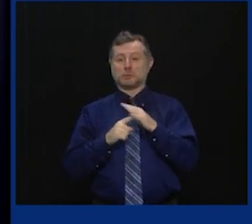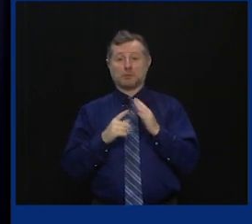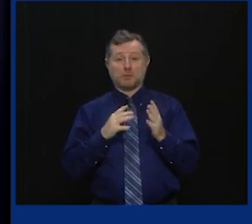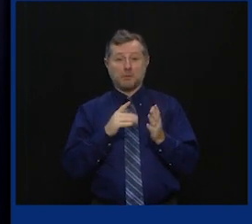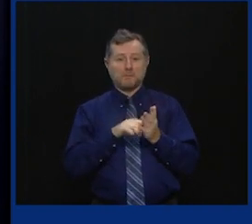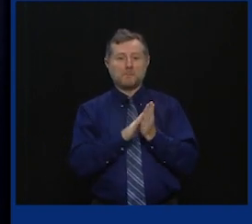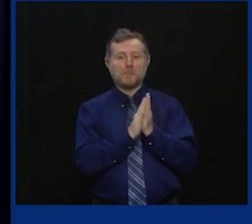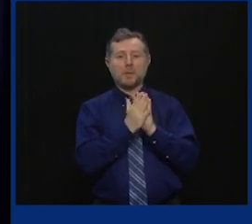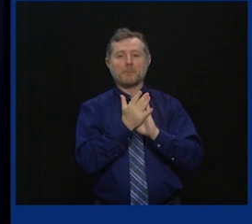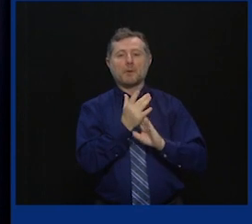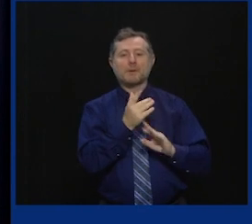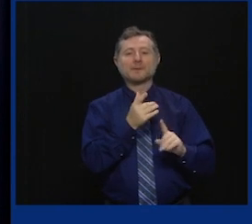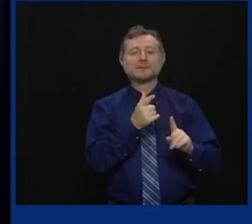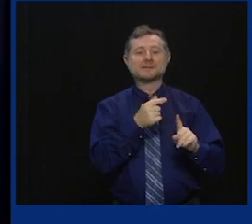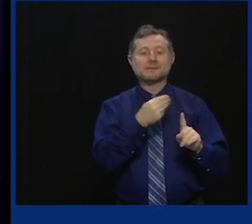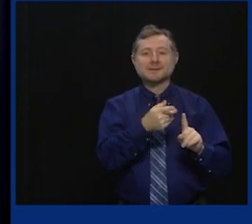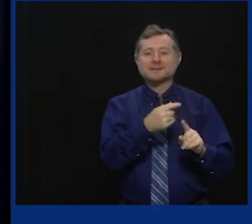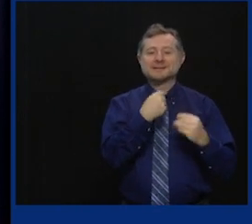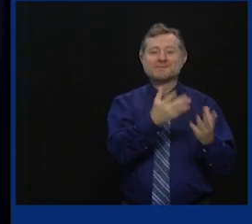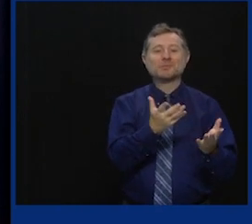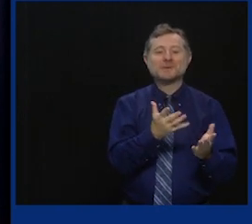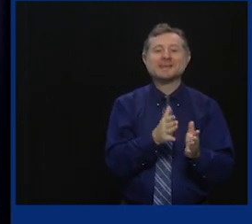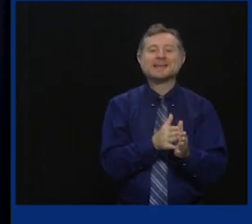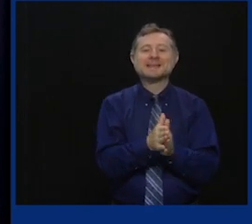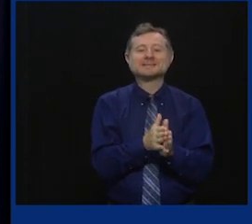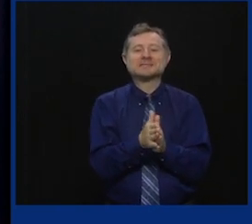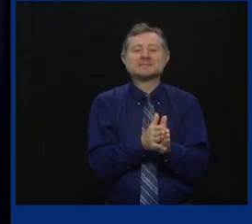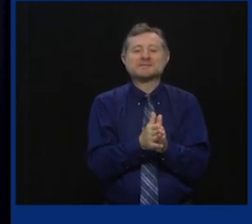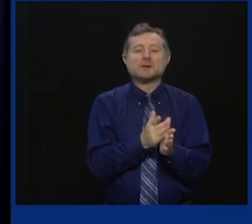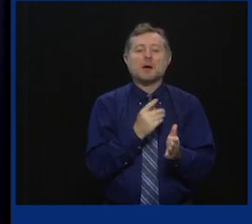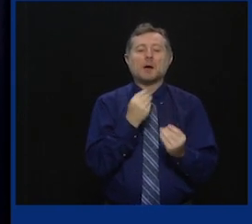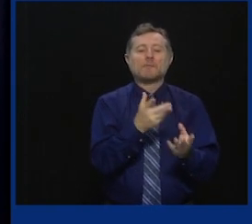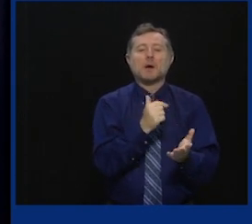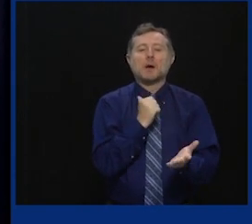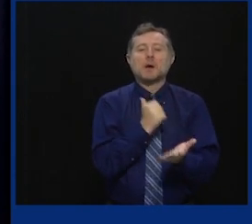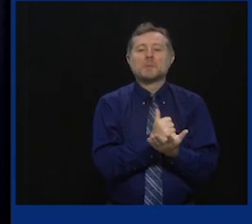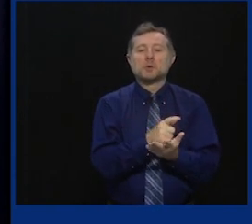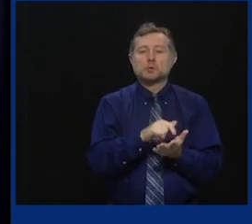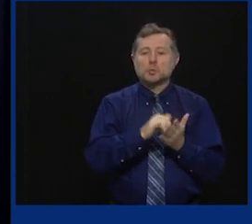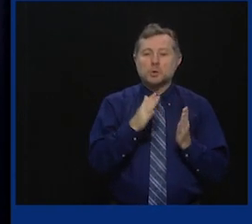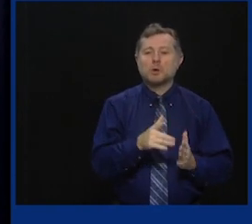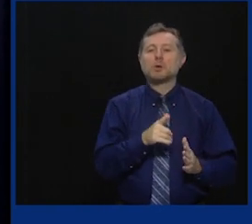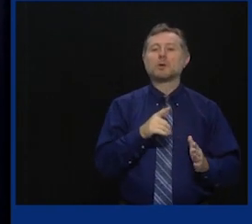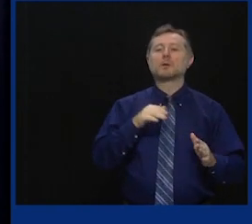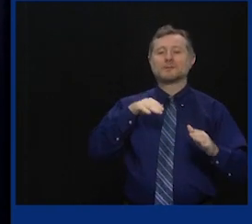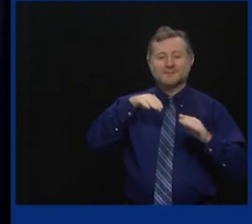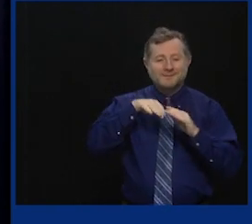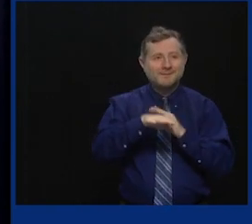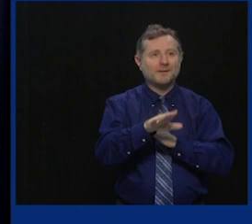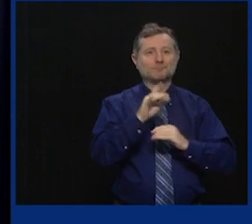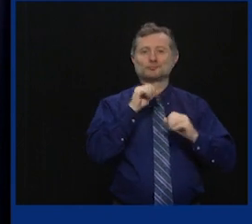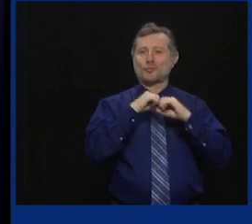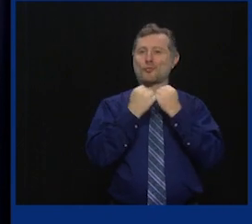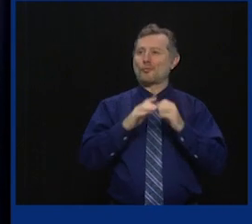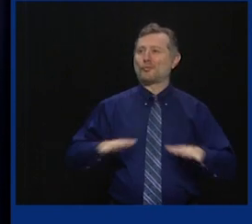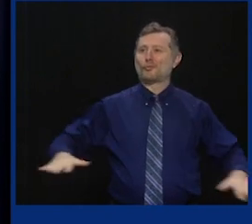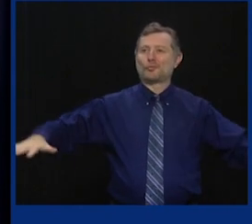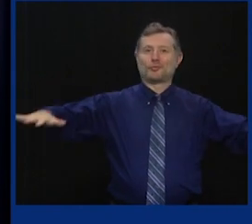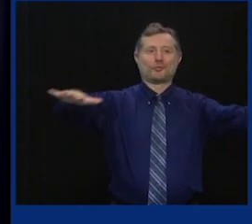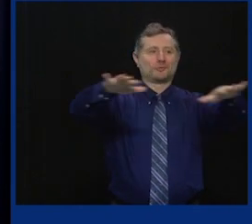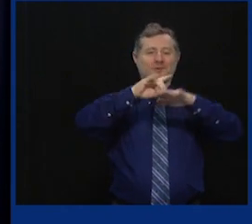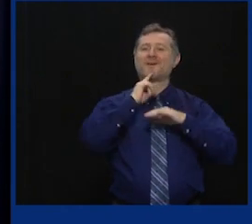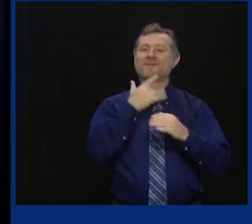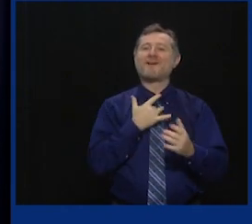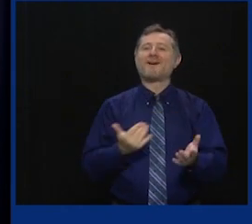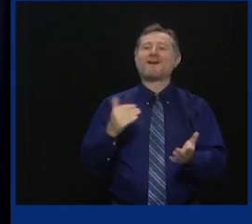help New Yorkers who re-enter their communities. Again, we've seen it work in other cities, and those of you who are fiscally conscious, I